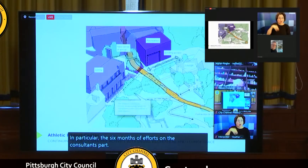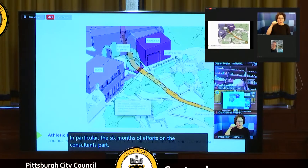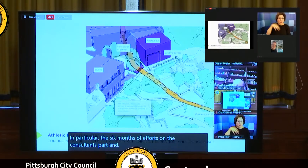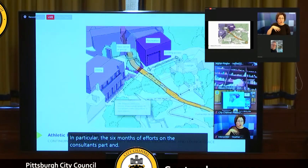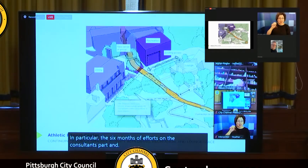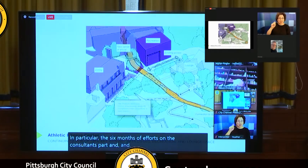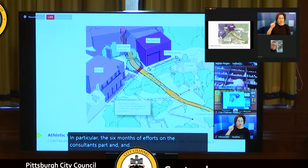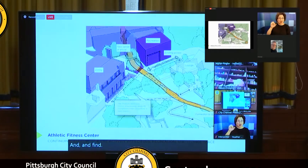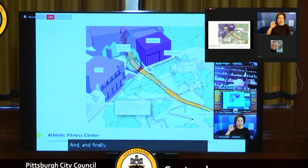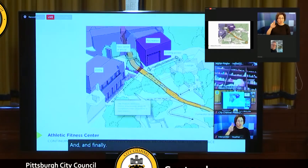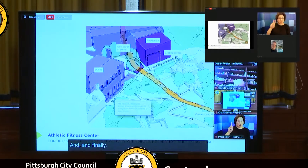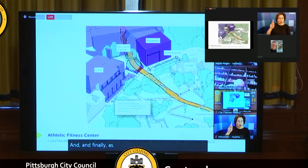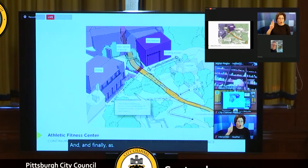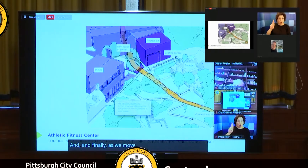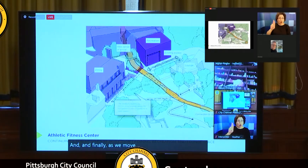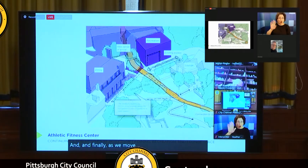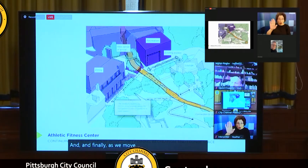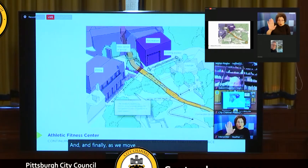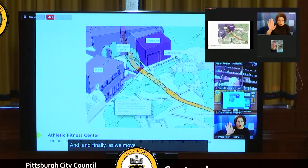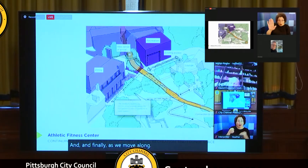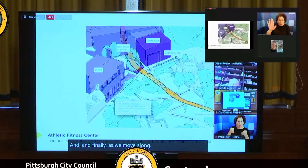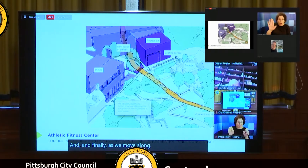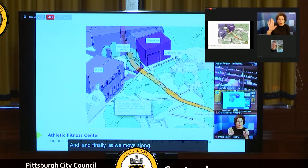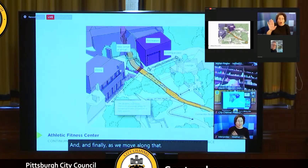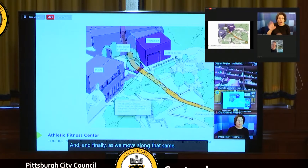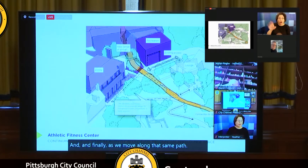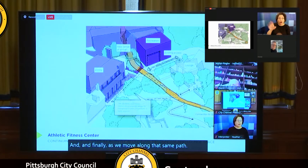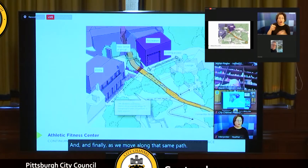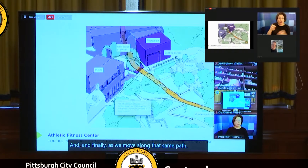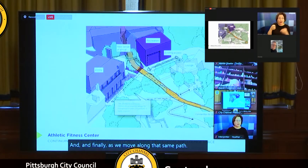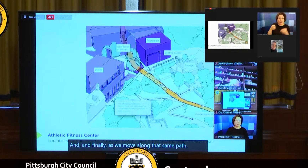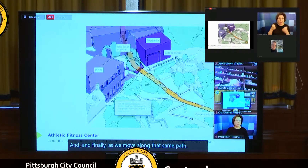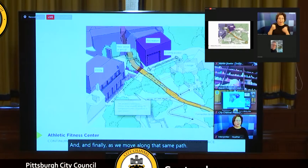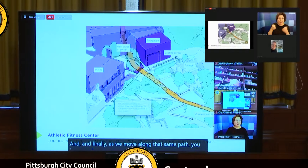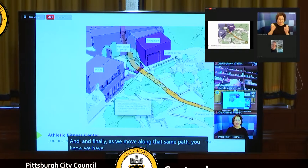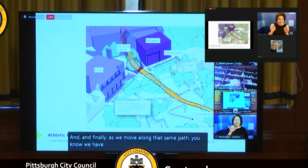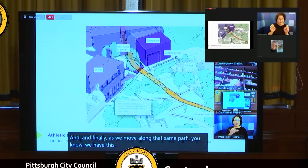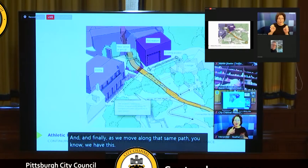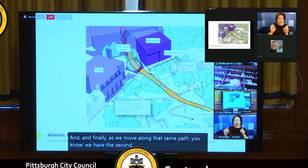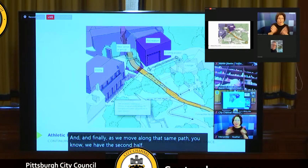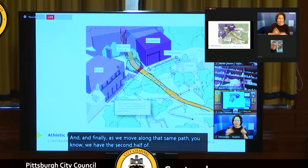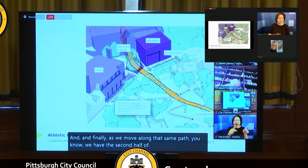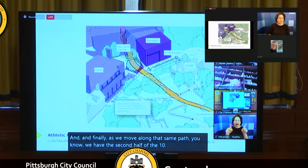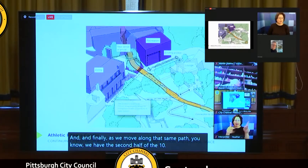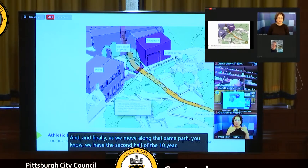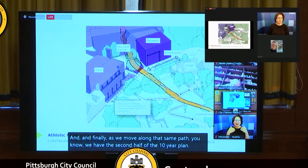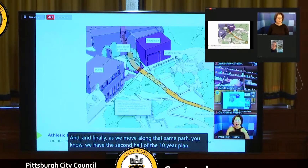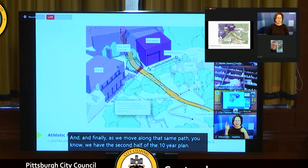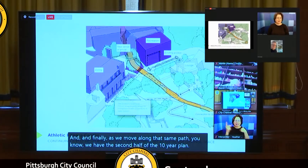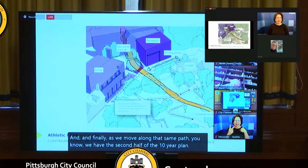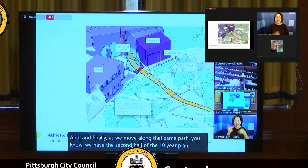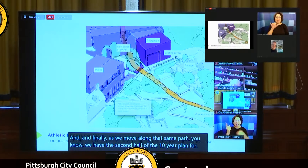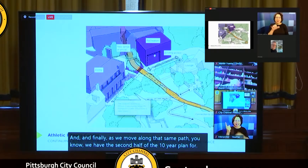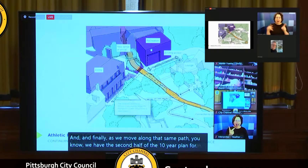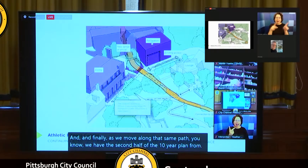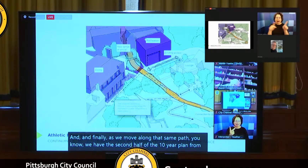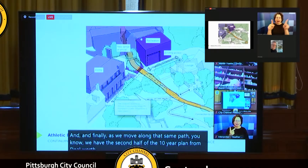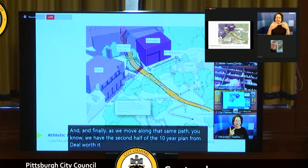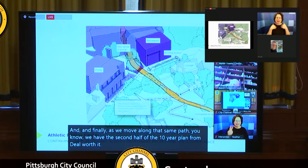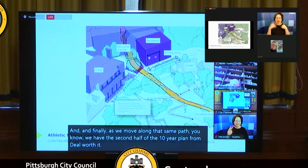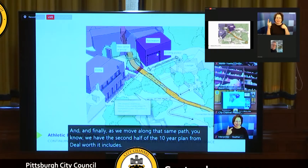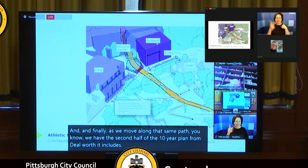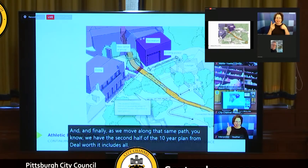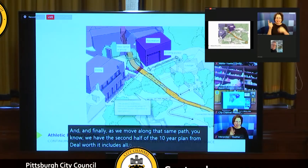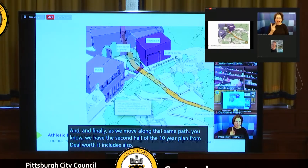And finally, as we move along that same path, we have the second half of the 10-year plan from Dilworth that includes